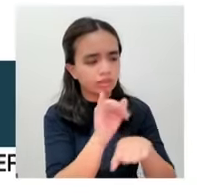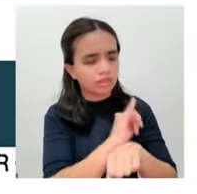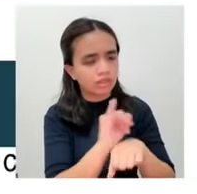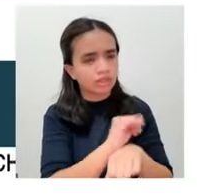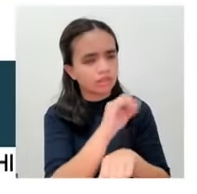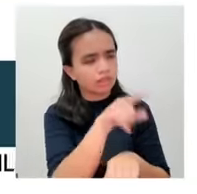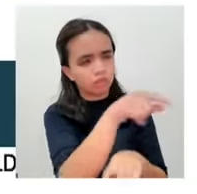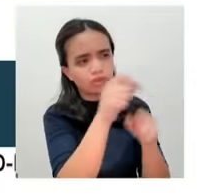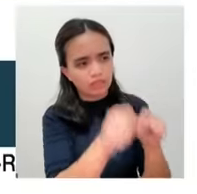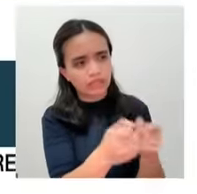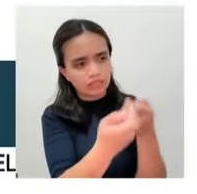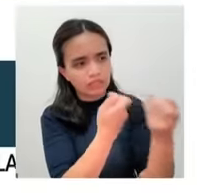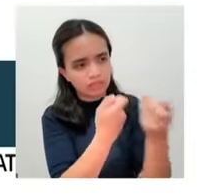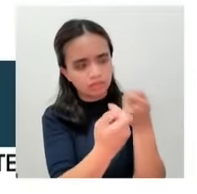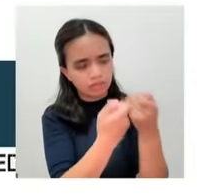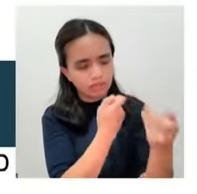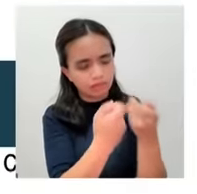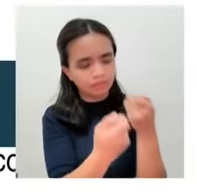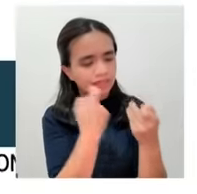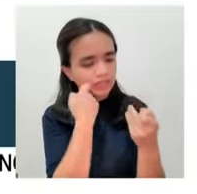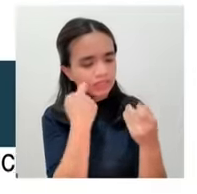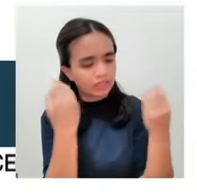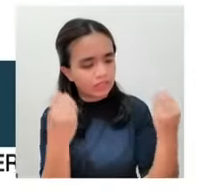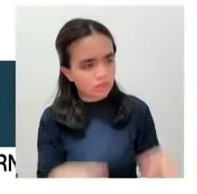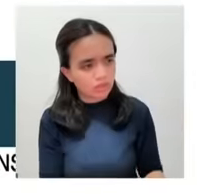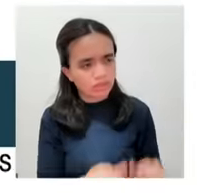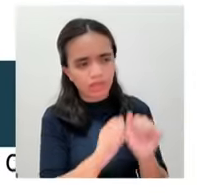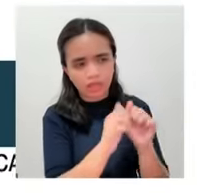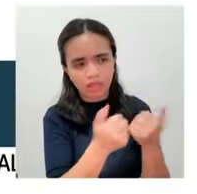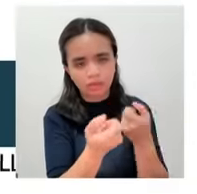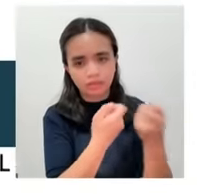describe the force that we just lost, how would you describe that?